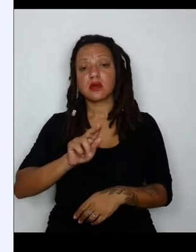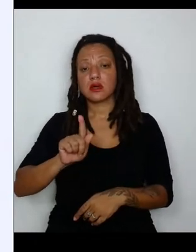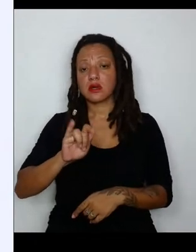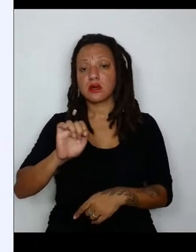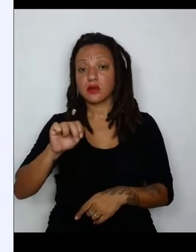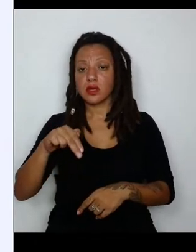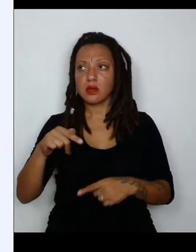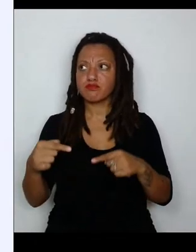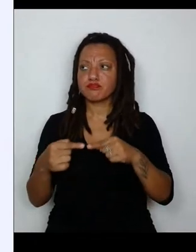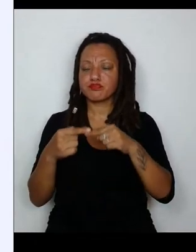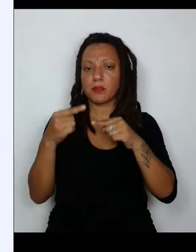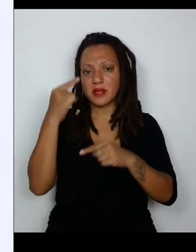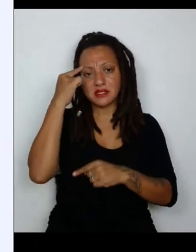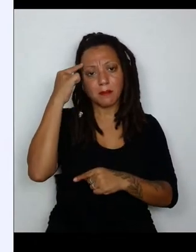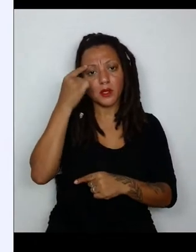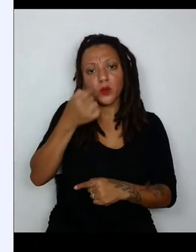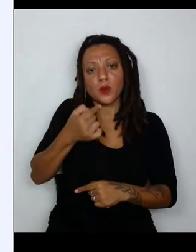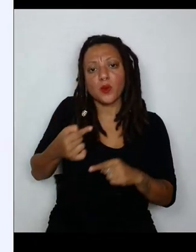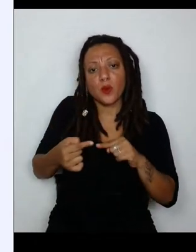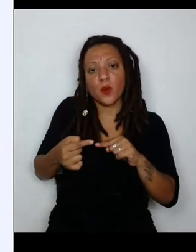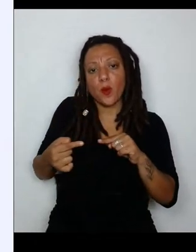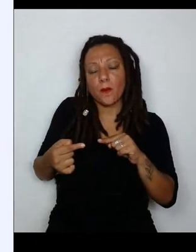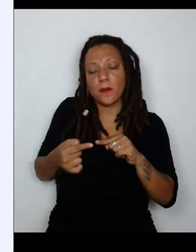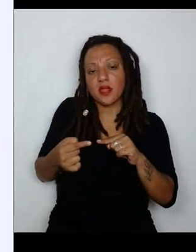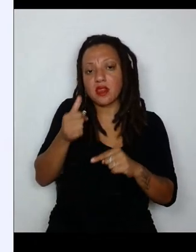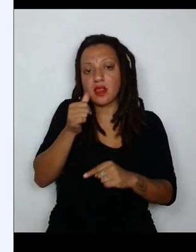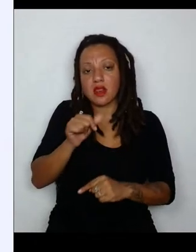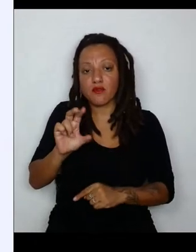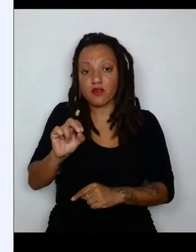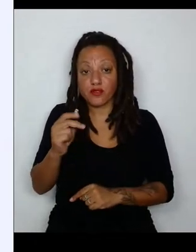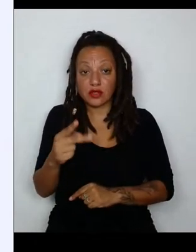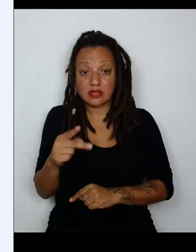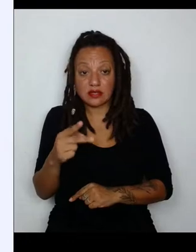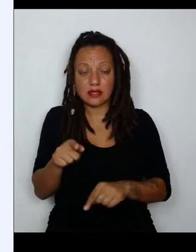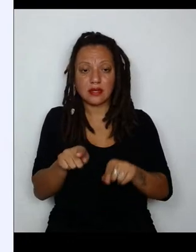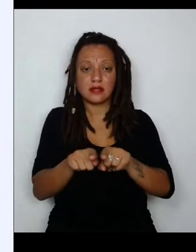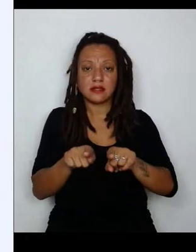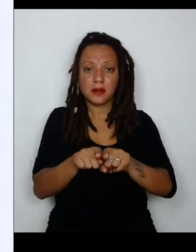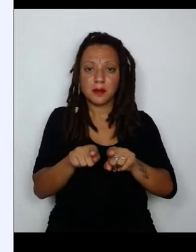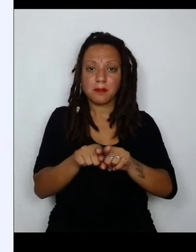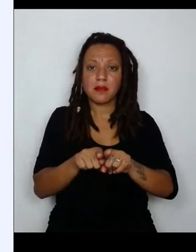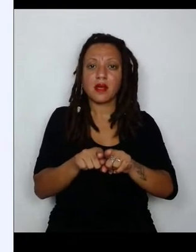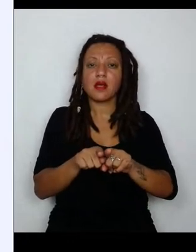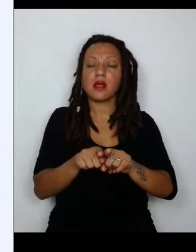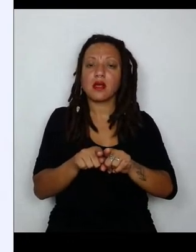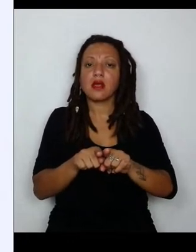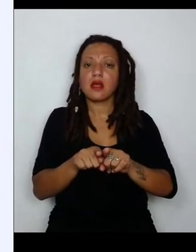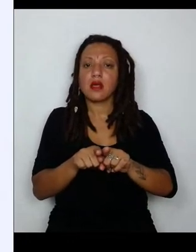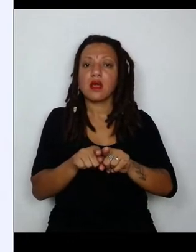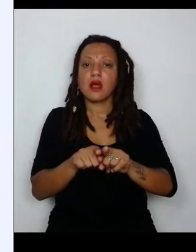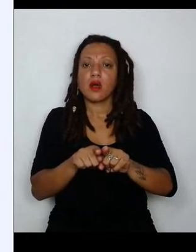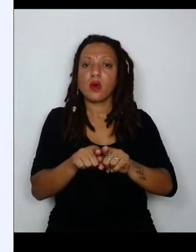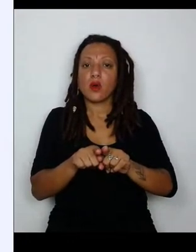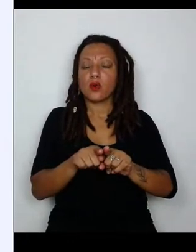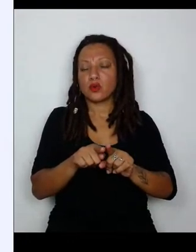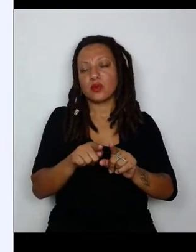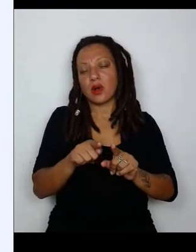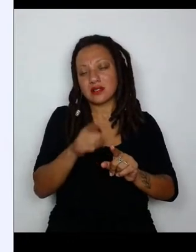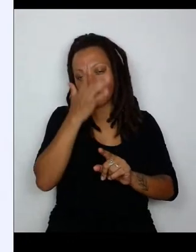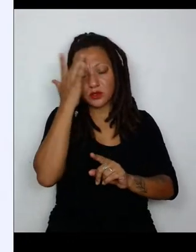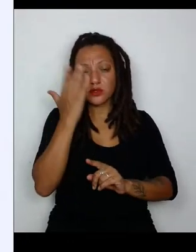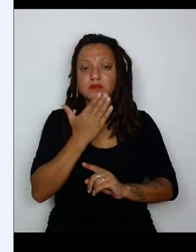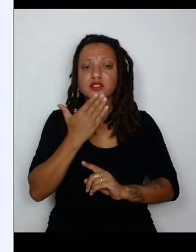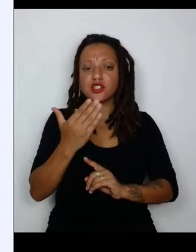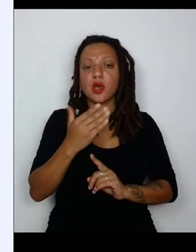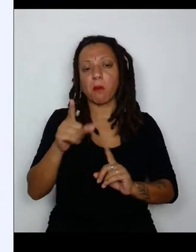the disproportionate influence of recent calls to cancel gauguin and cease looking at his art altogether i